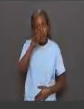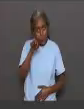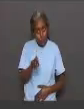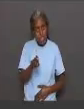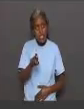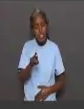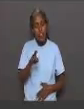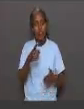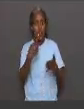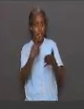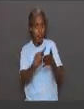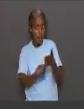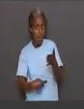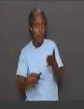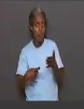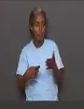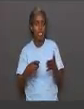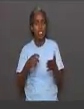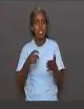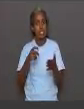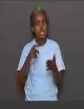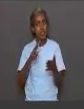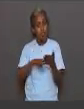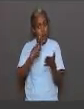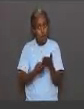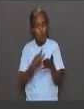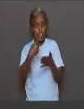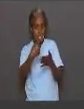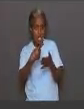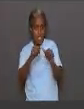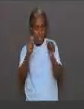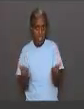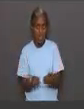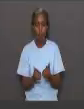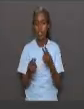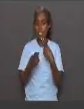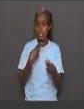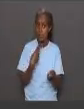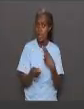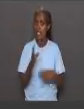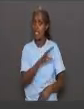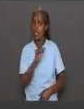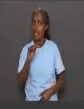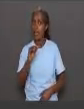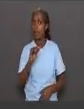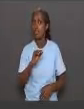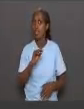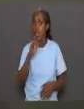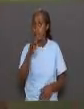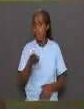equation for volume is the area of the base times the